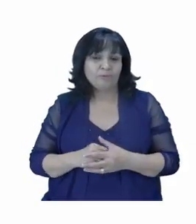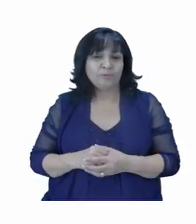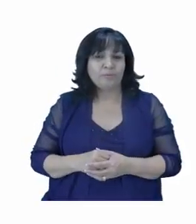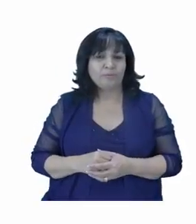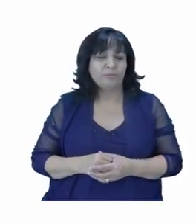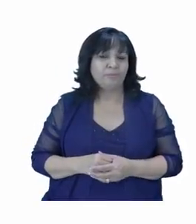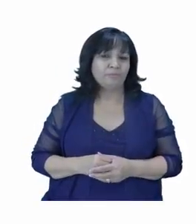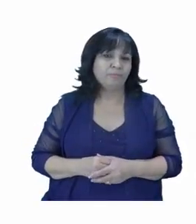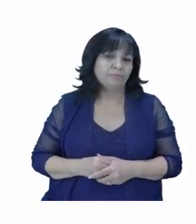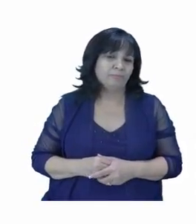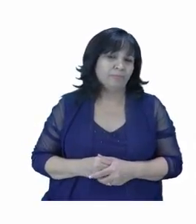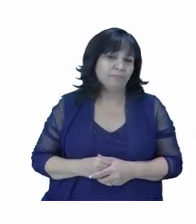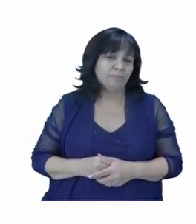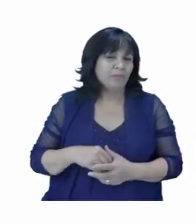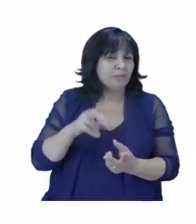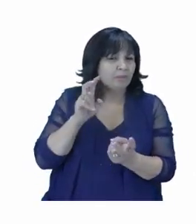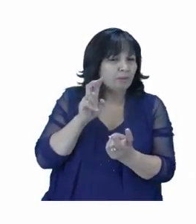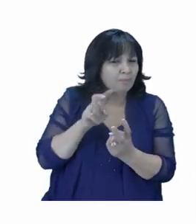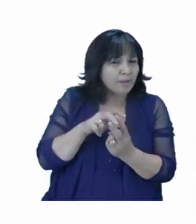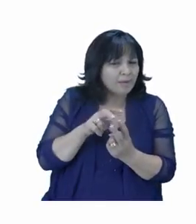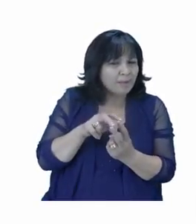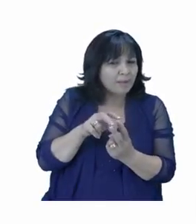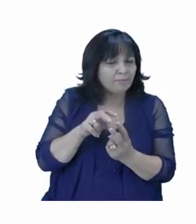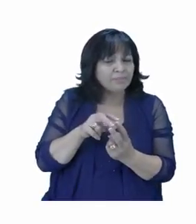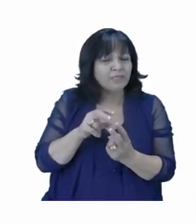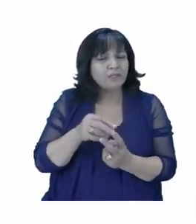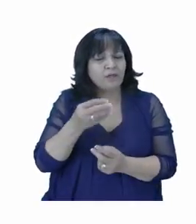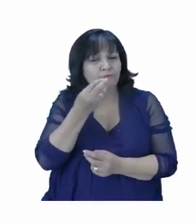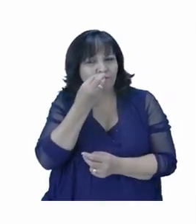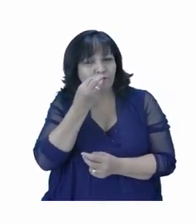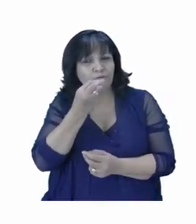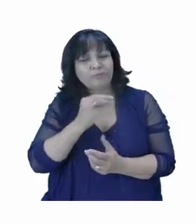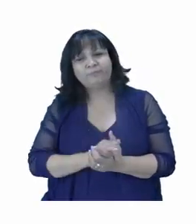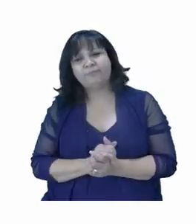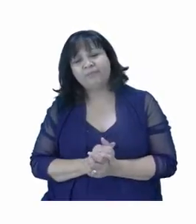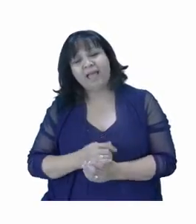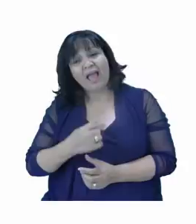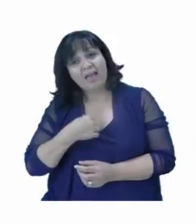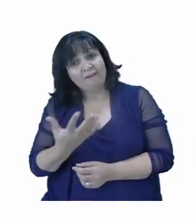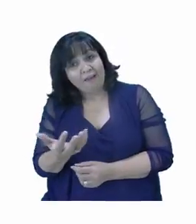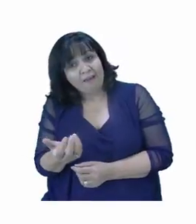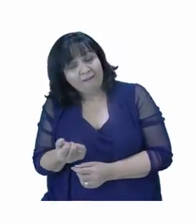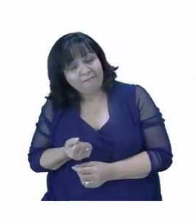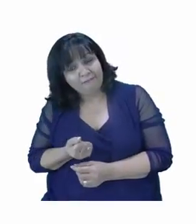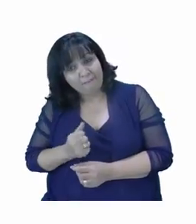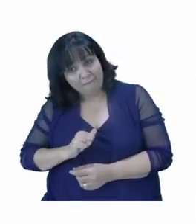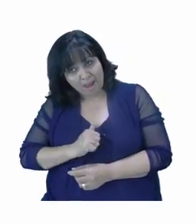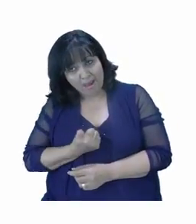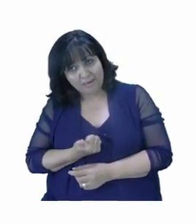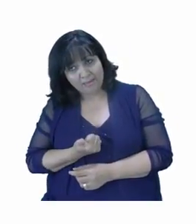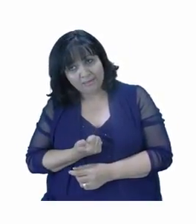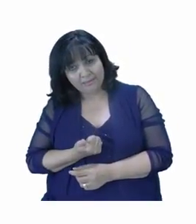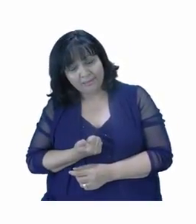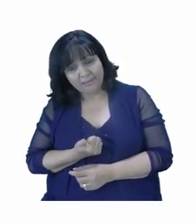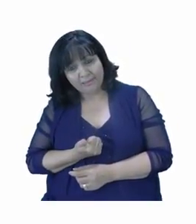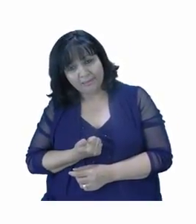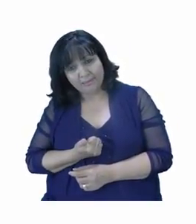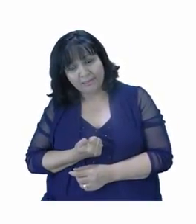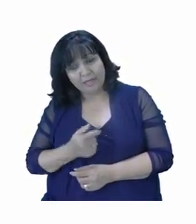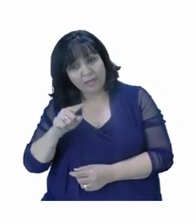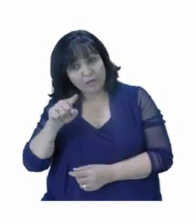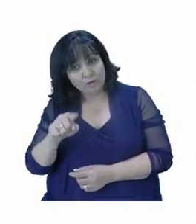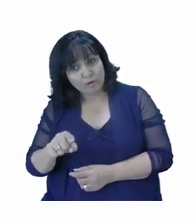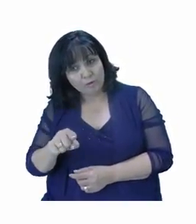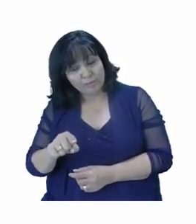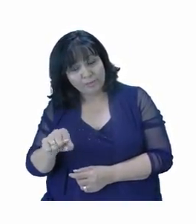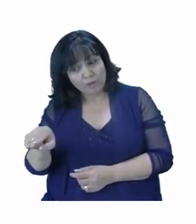the bunny gets the food. I have mine here on the board and I want you to take your